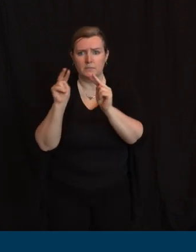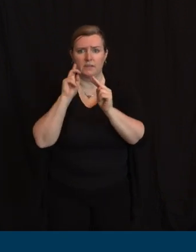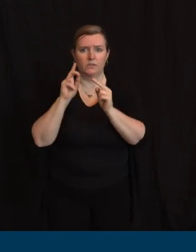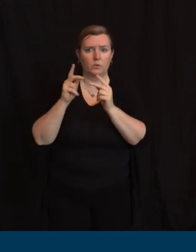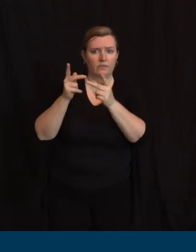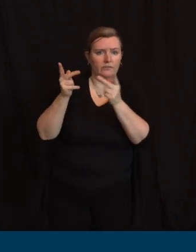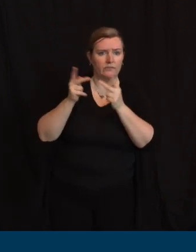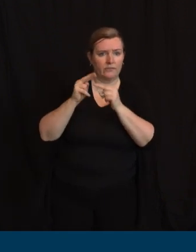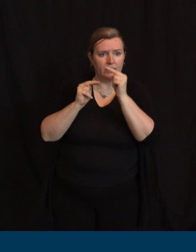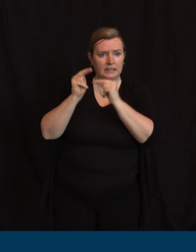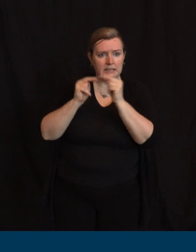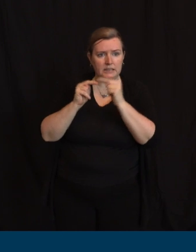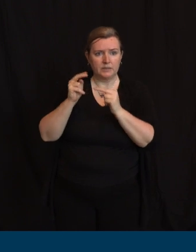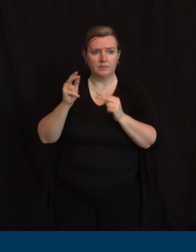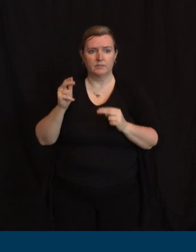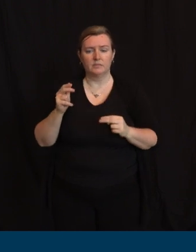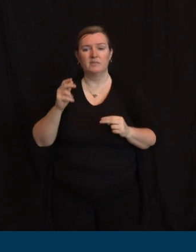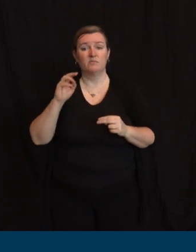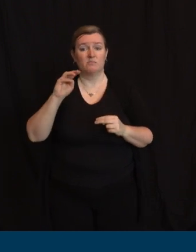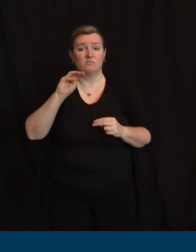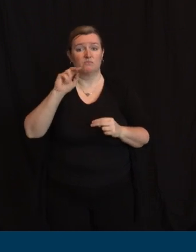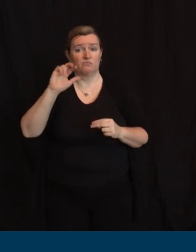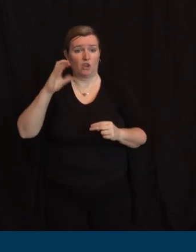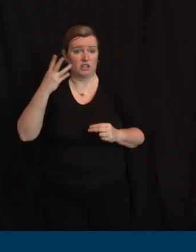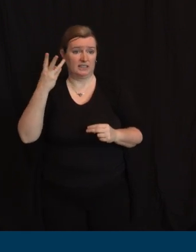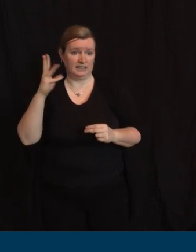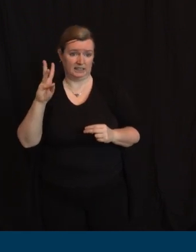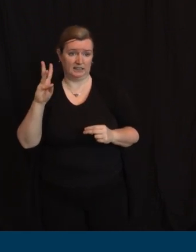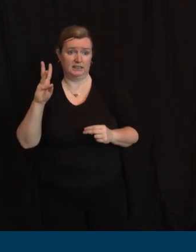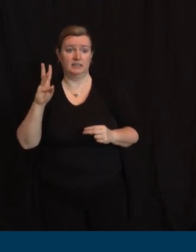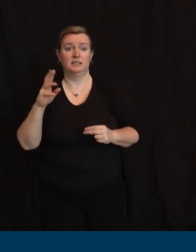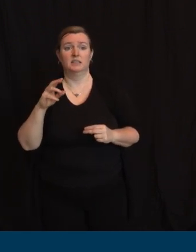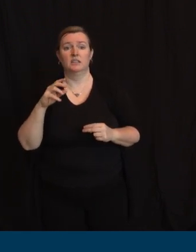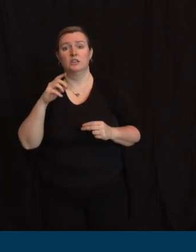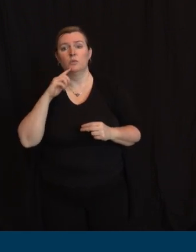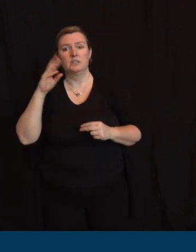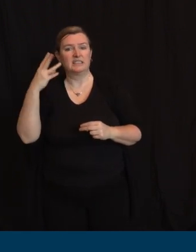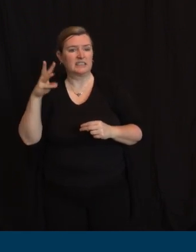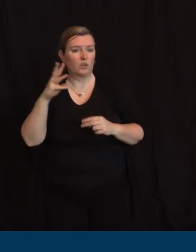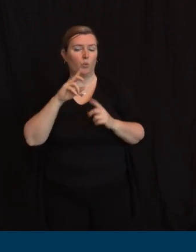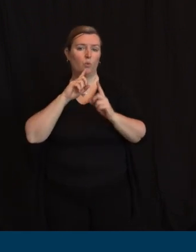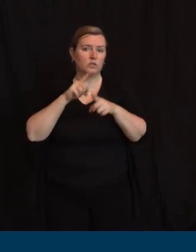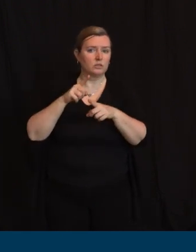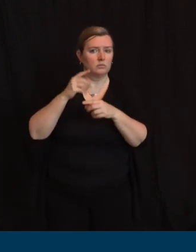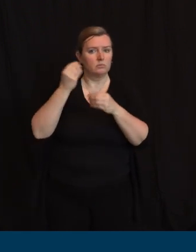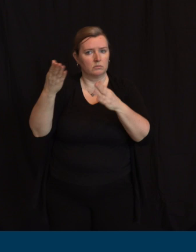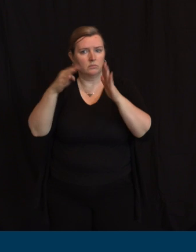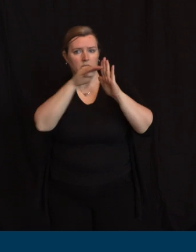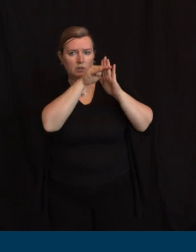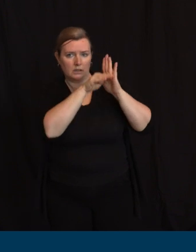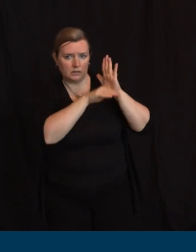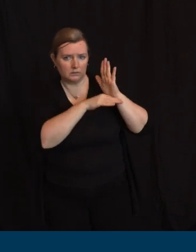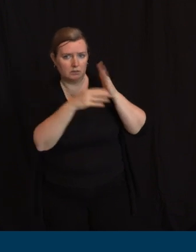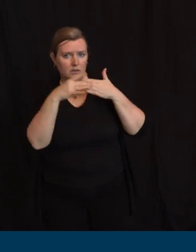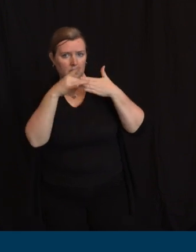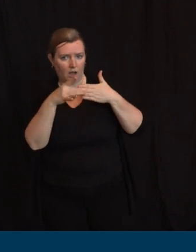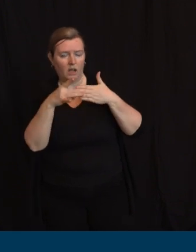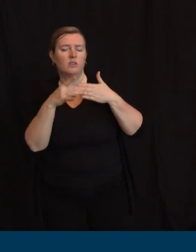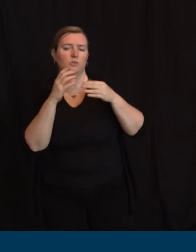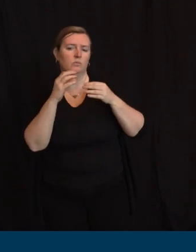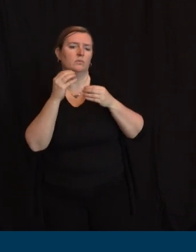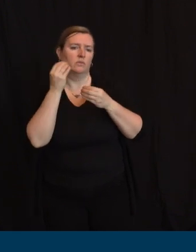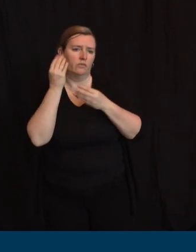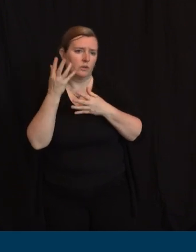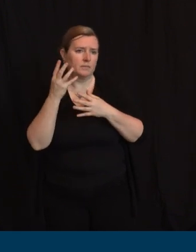issued 18 orders and guidances. I'd like to give you a little more information about the Andover